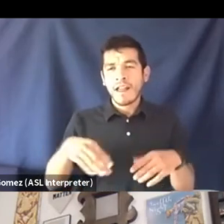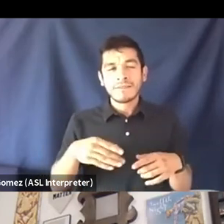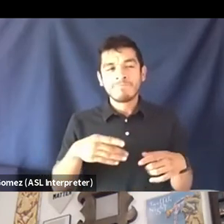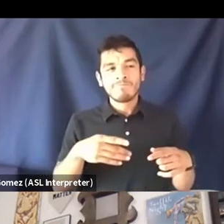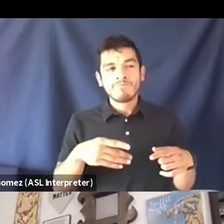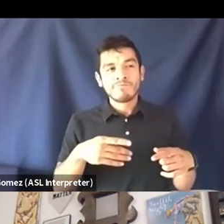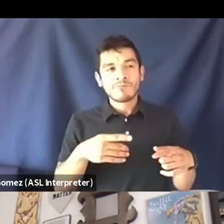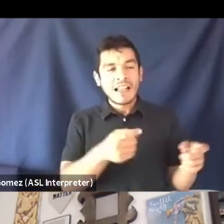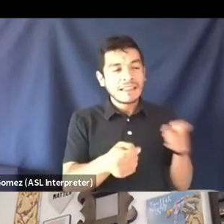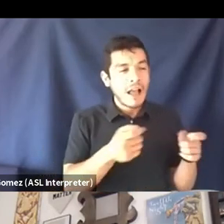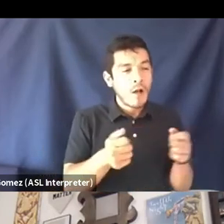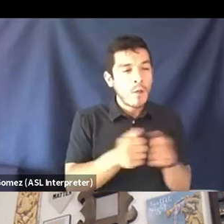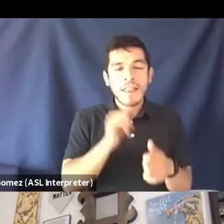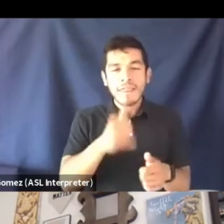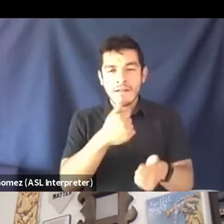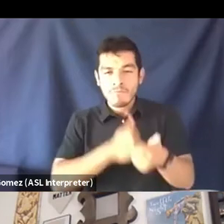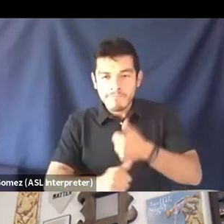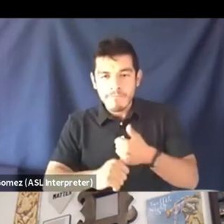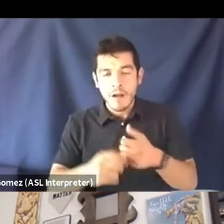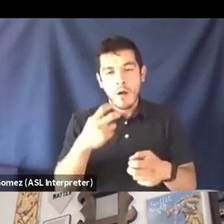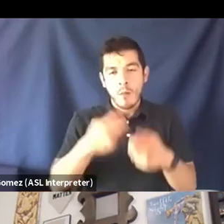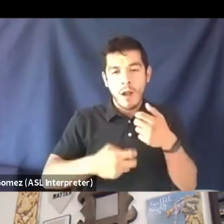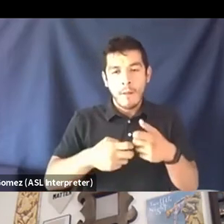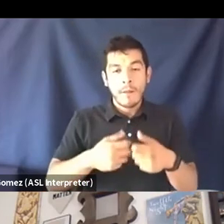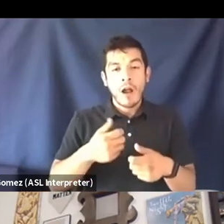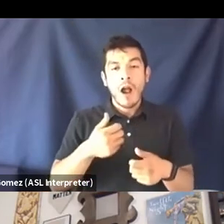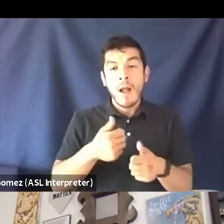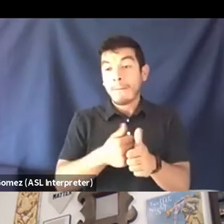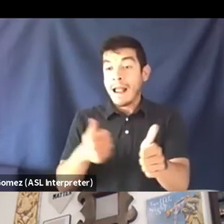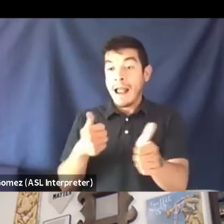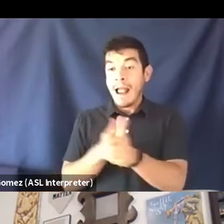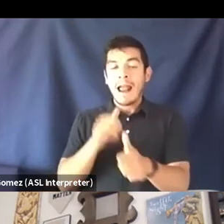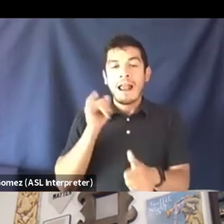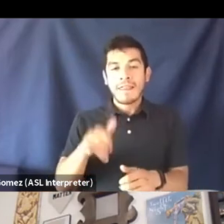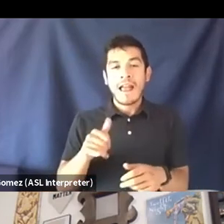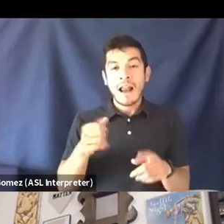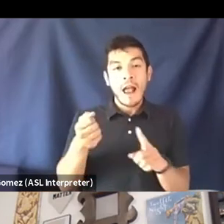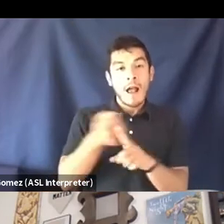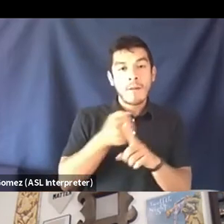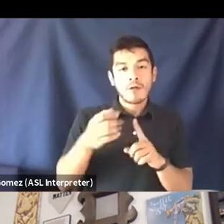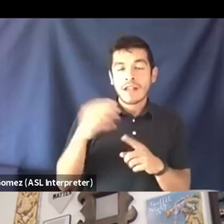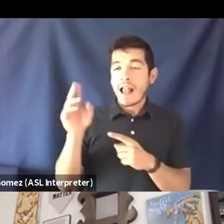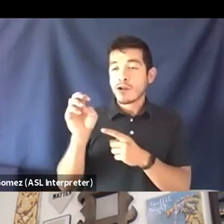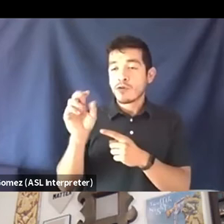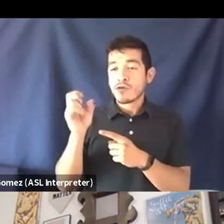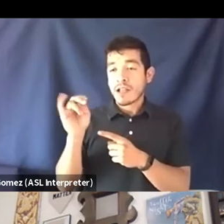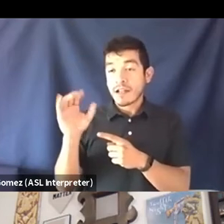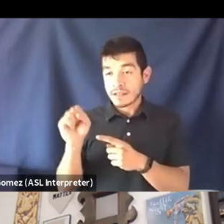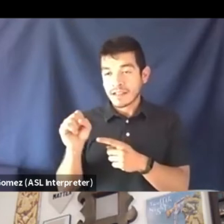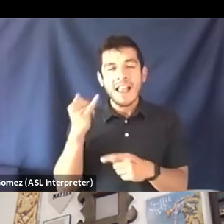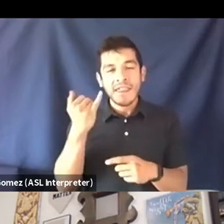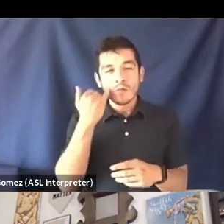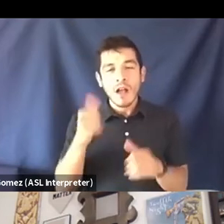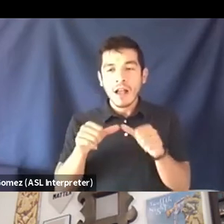the root issues underneath this kind of sterilization abuse and eugenics. And that's why it keeps popping up. And, you know,